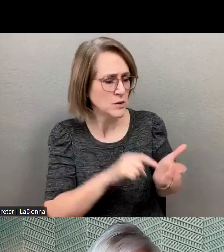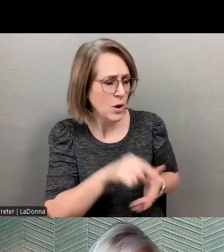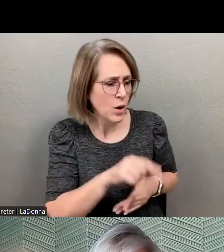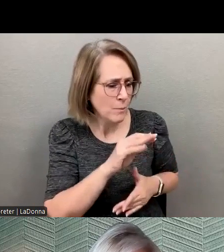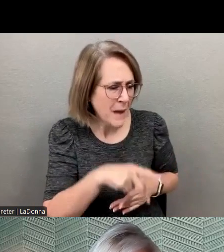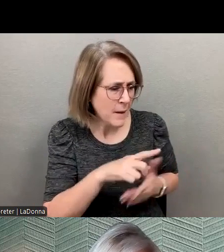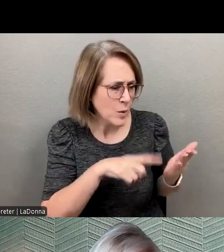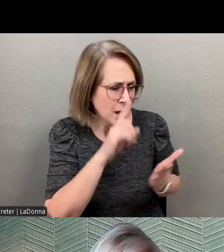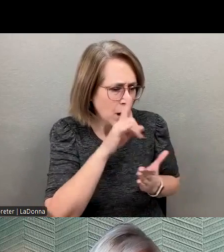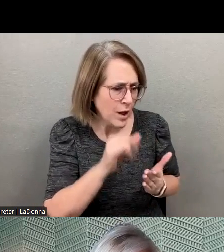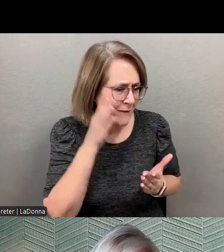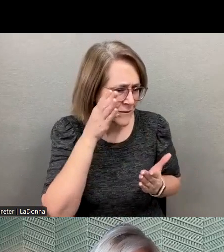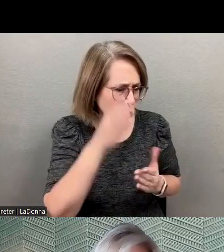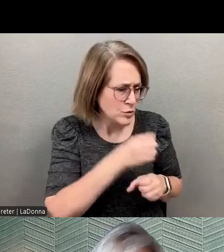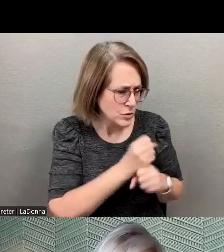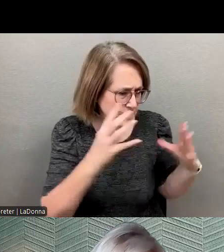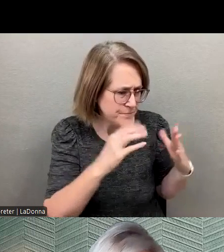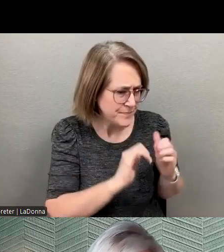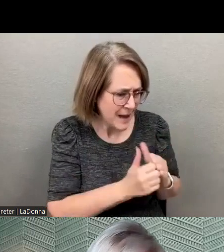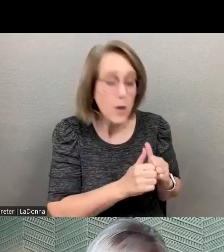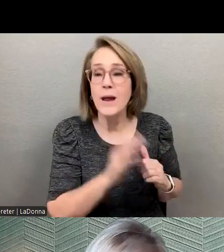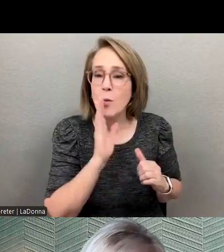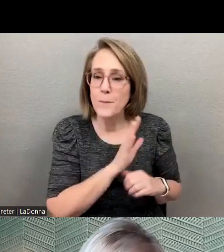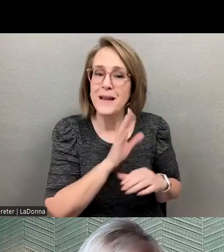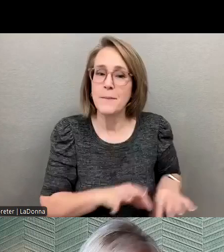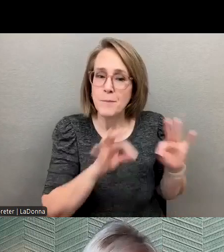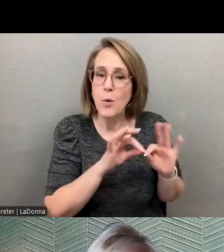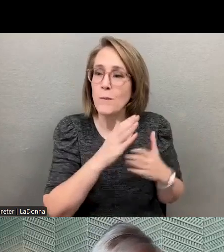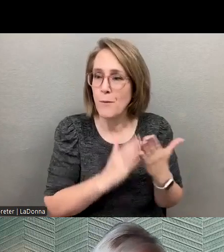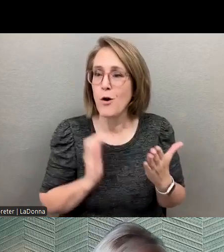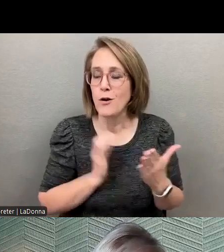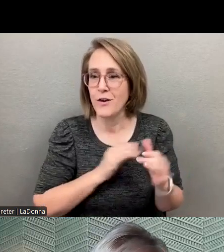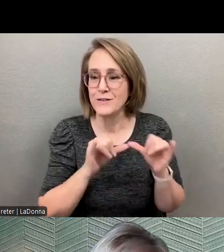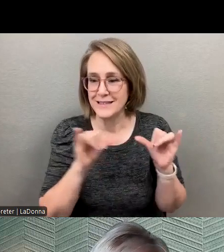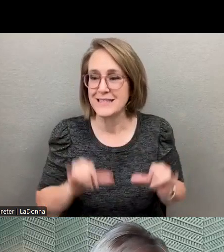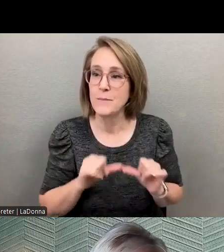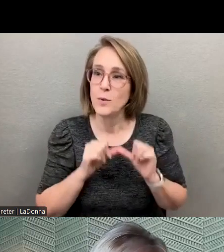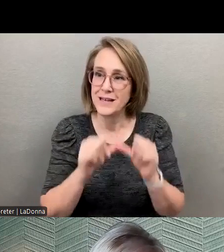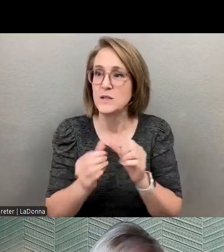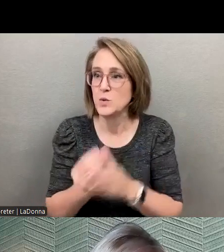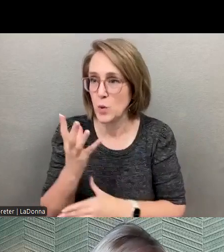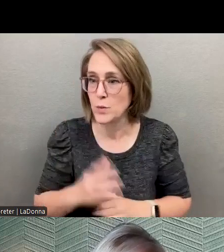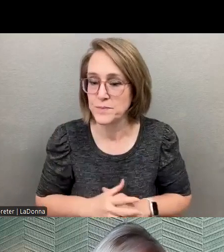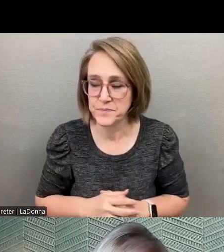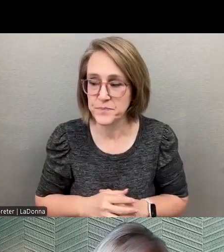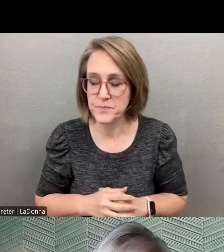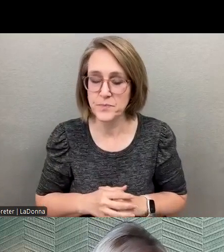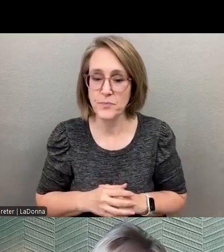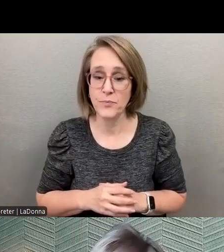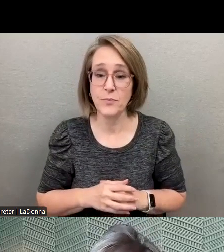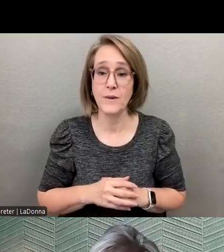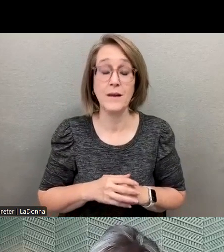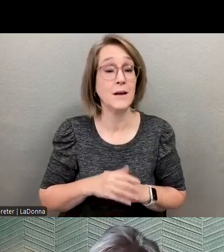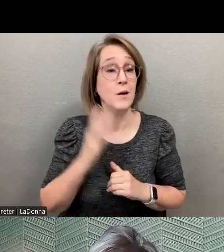will look like in the future, and it will be such an important part of our system as we continue to grow in that direction. So that